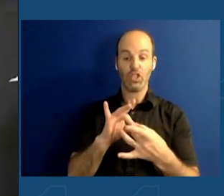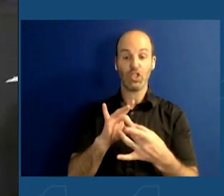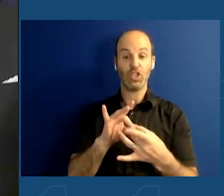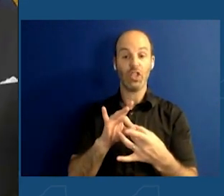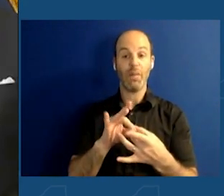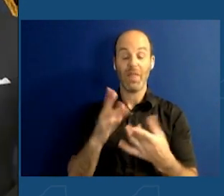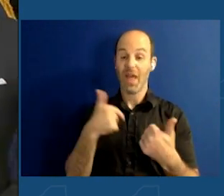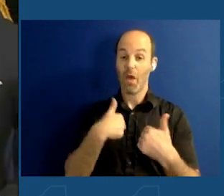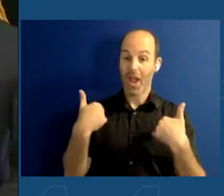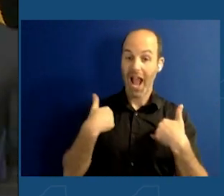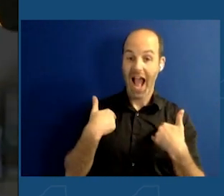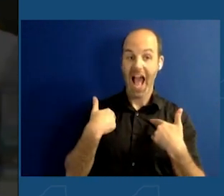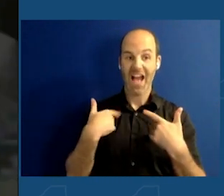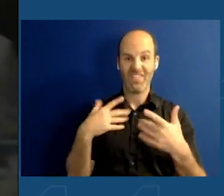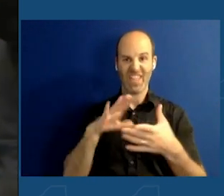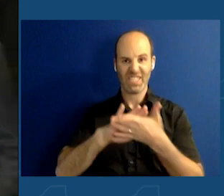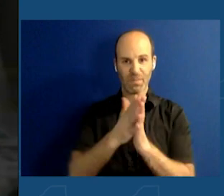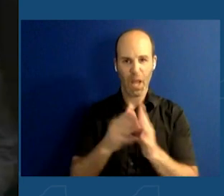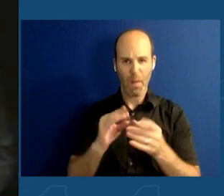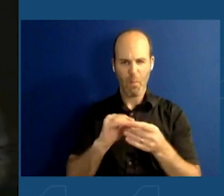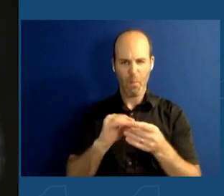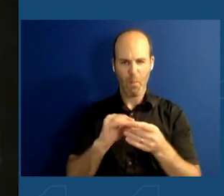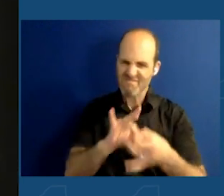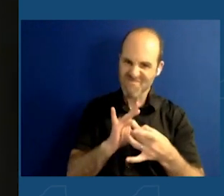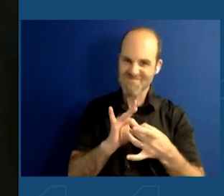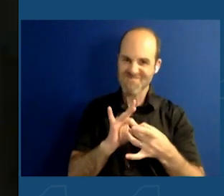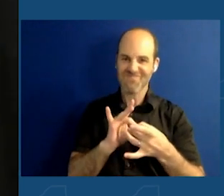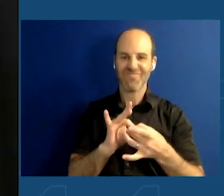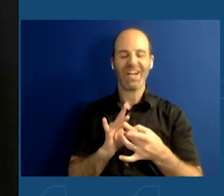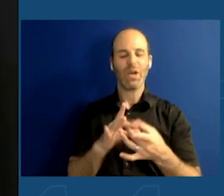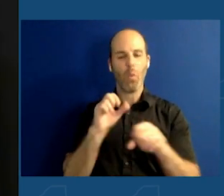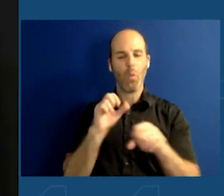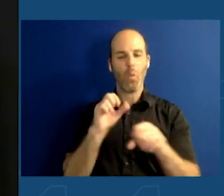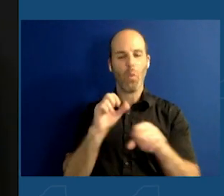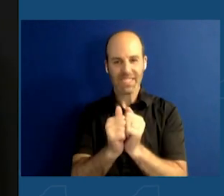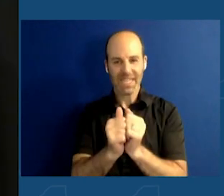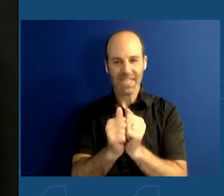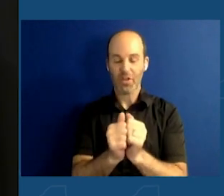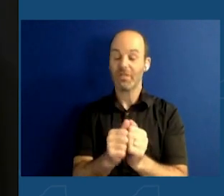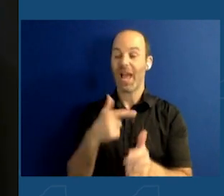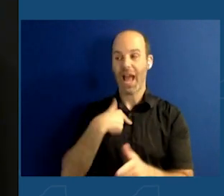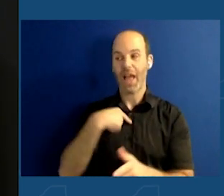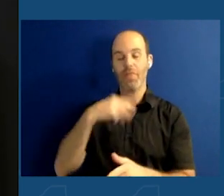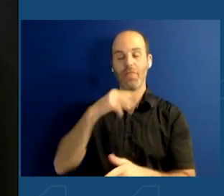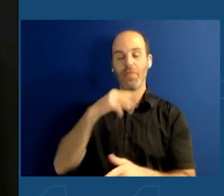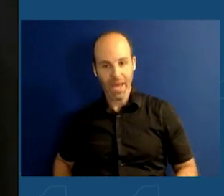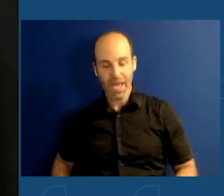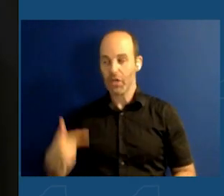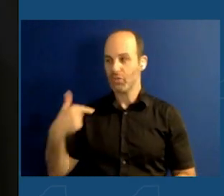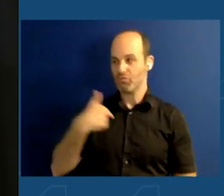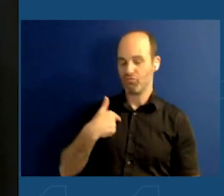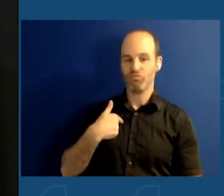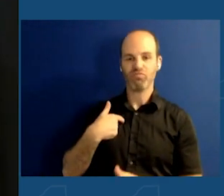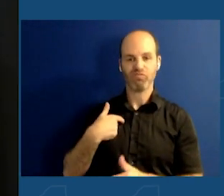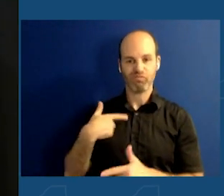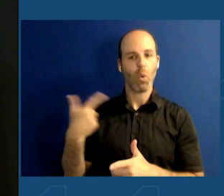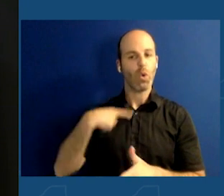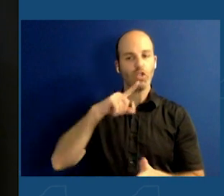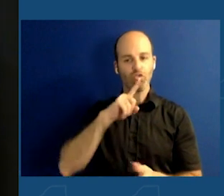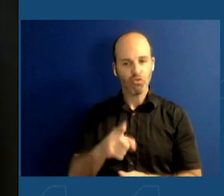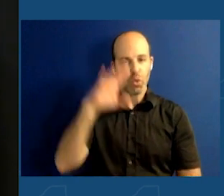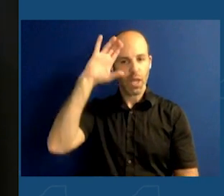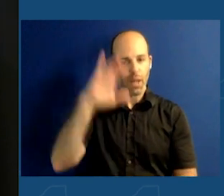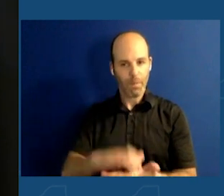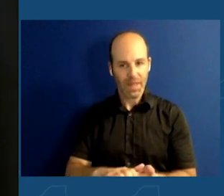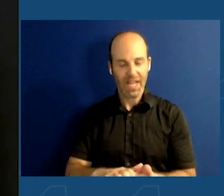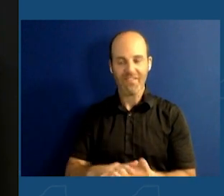through so many challenges together. But this is the one that I know the mayor and I truly believe that our resources together, data sharing